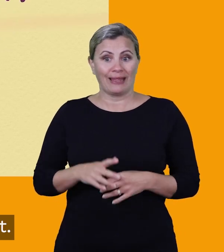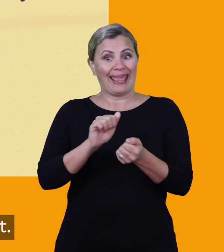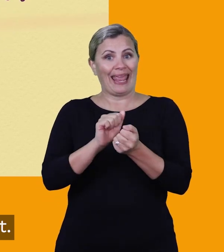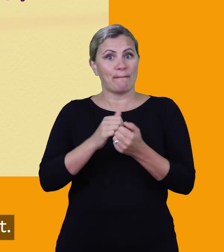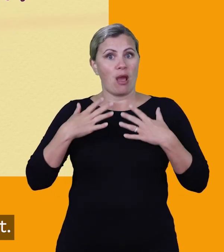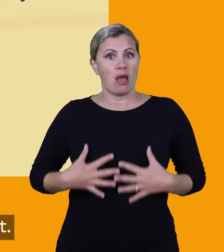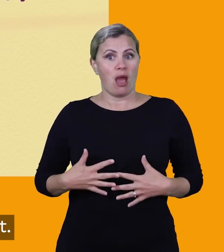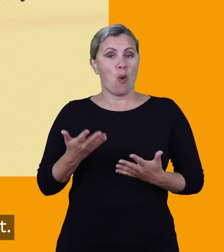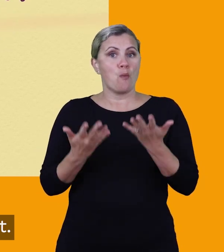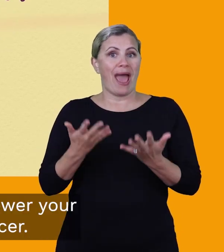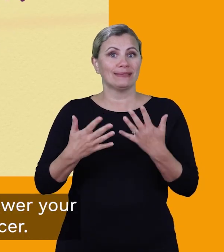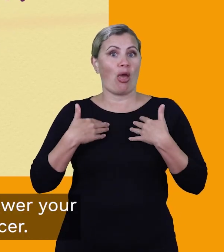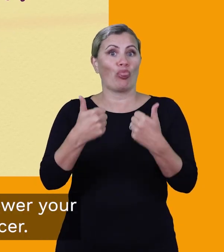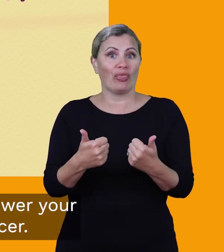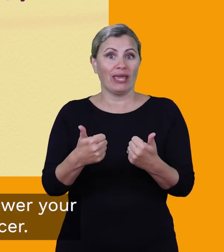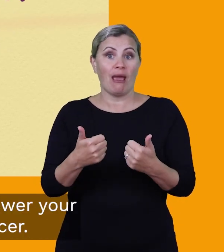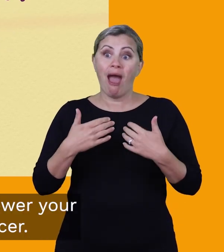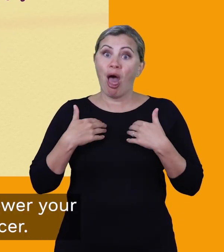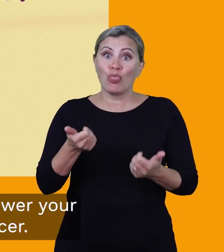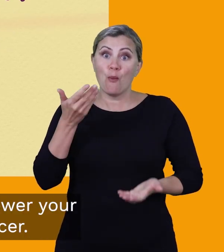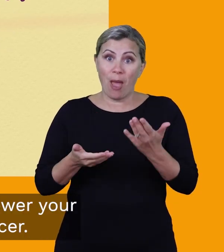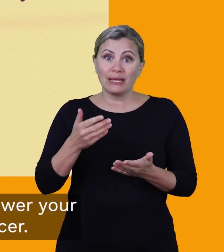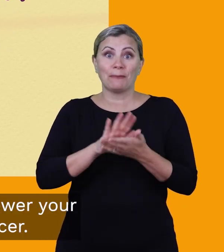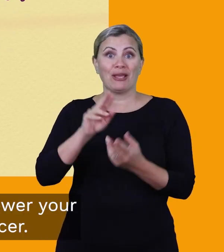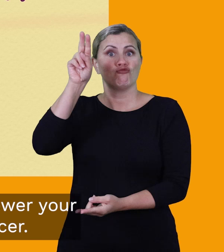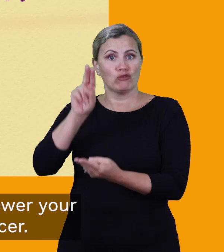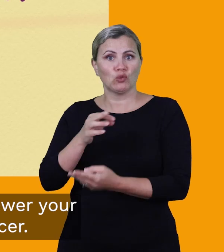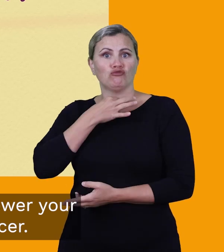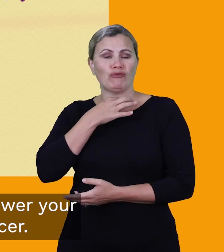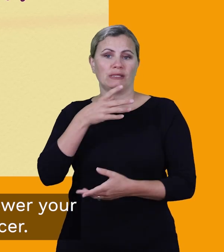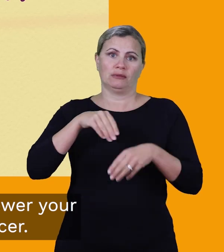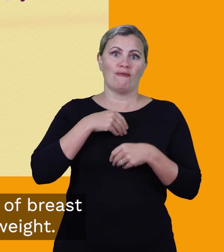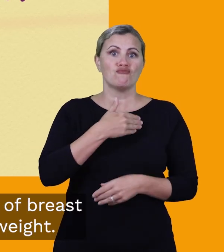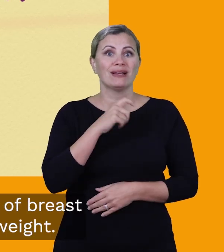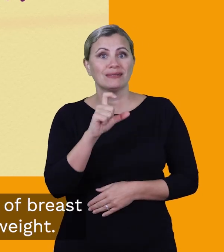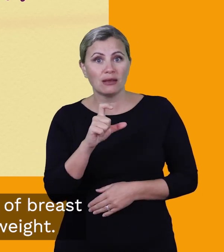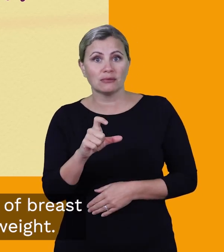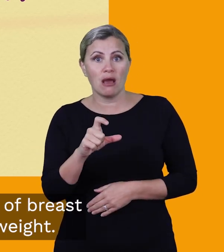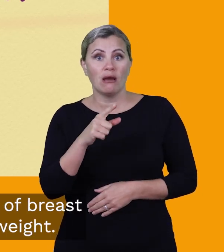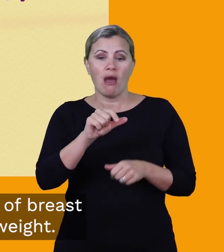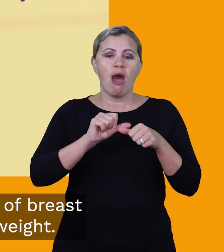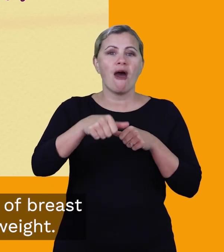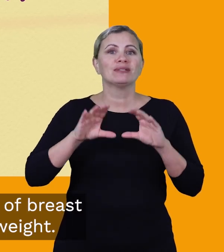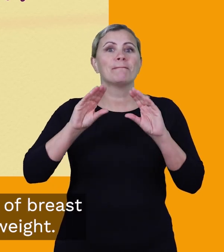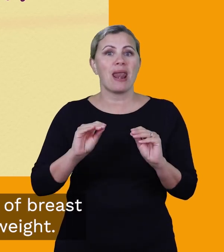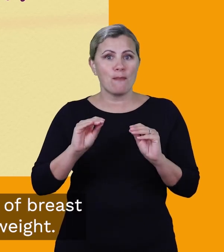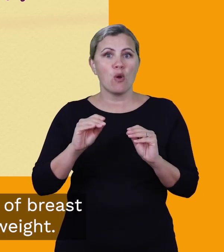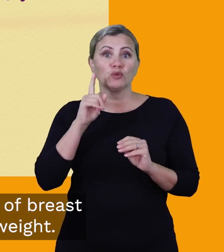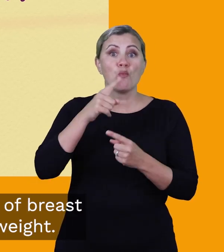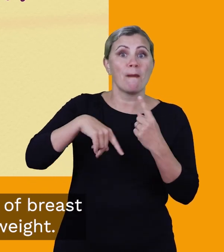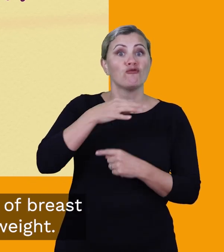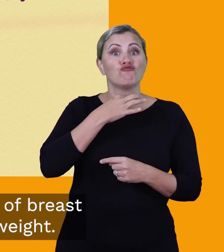Keeping to a healthy weight. Keeping to a healthy weight can lower your chance of getting breast cancer. After the menopause, women's risk of breast